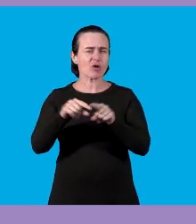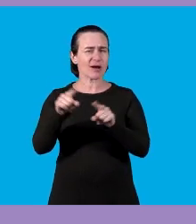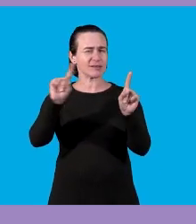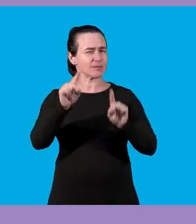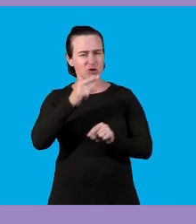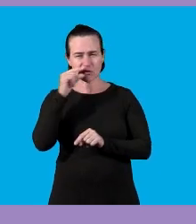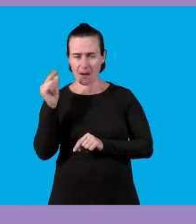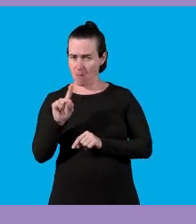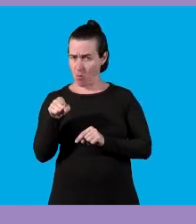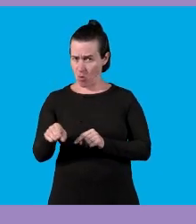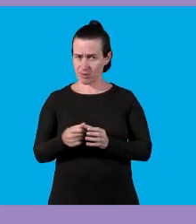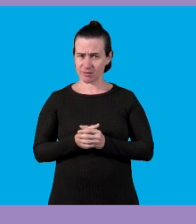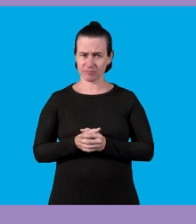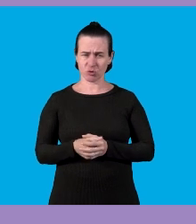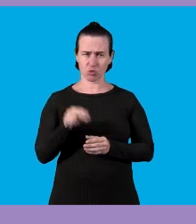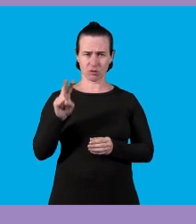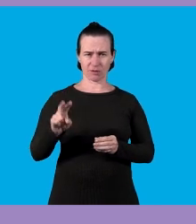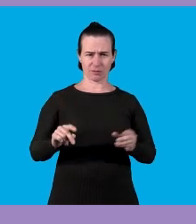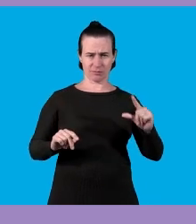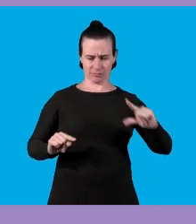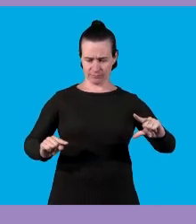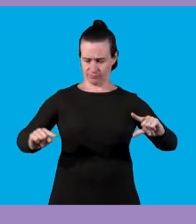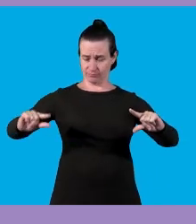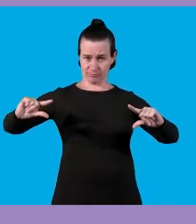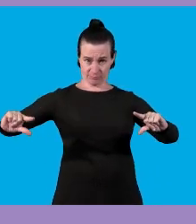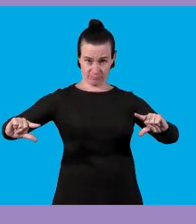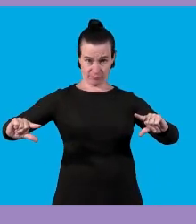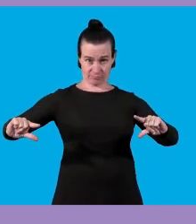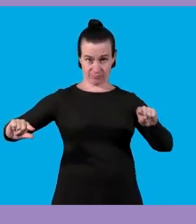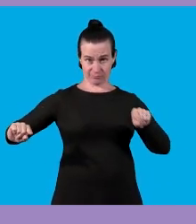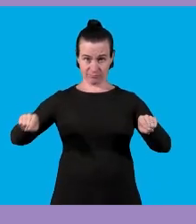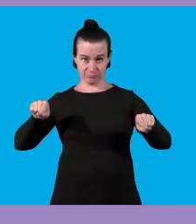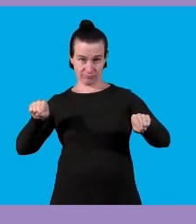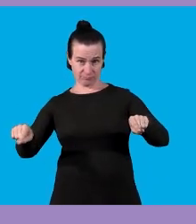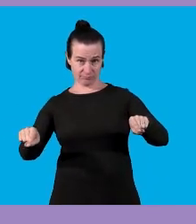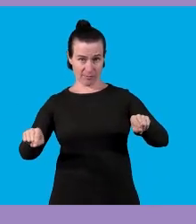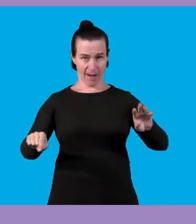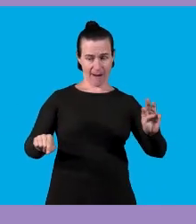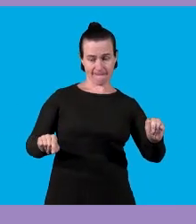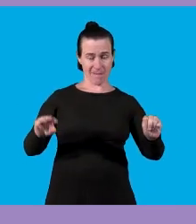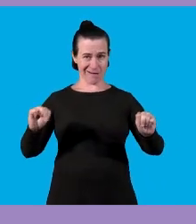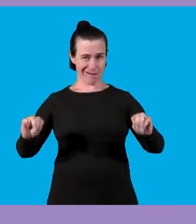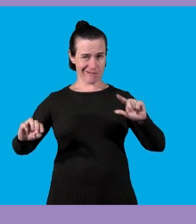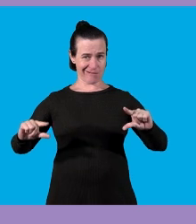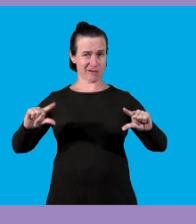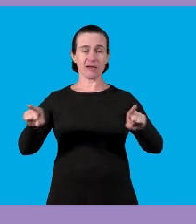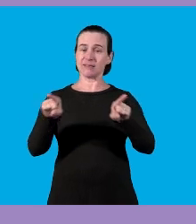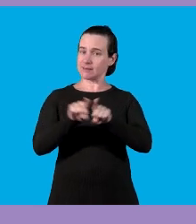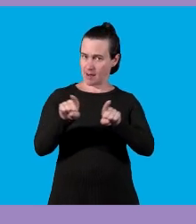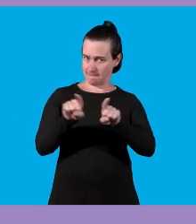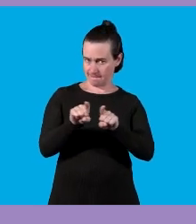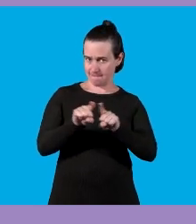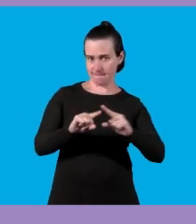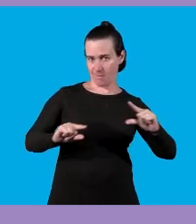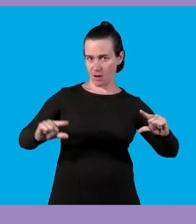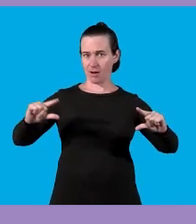this triangle? A triangle that has that side and that angle and that angle, angle M and angle N